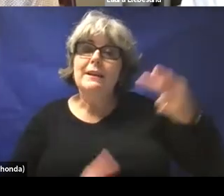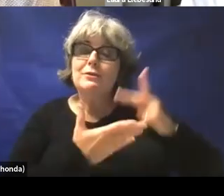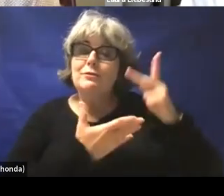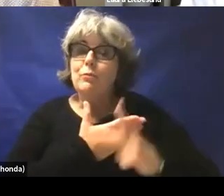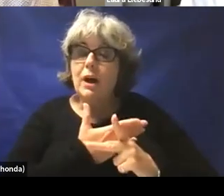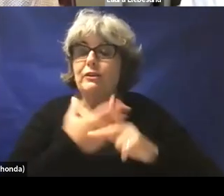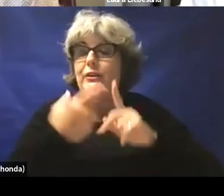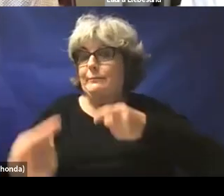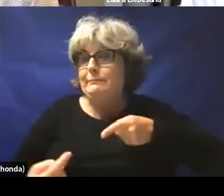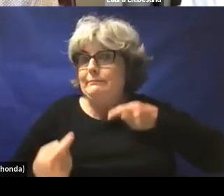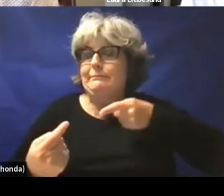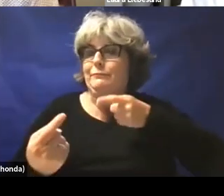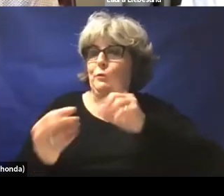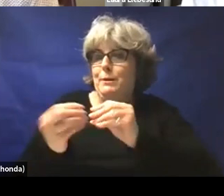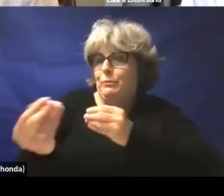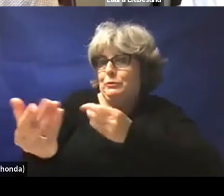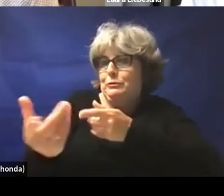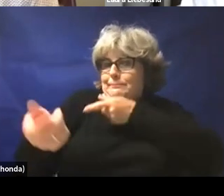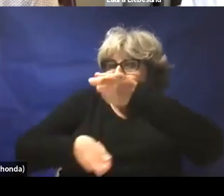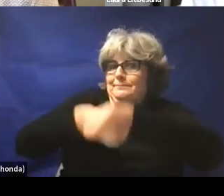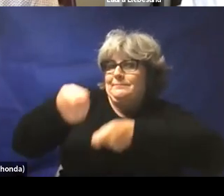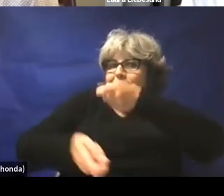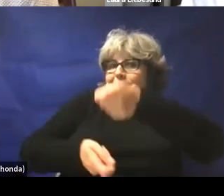the biggest challenge. But as I thought about it,